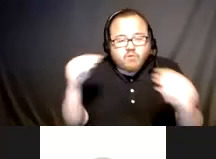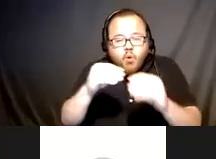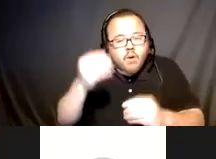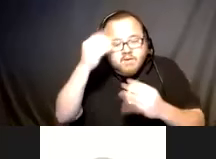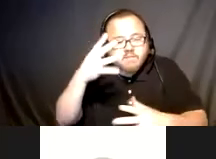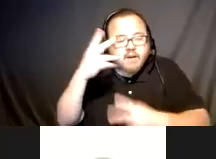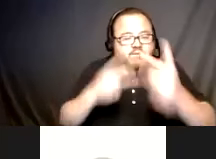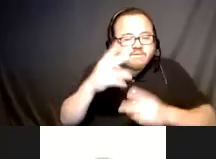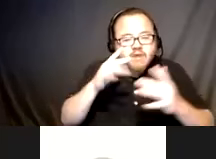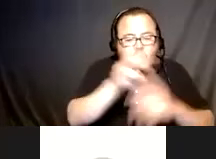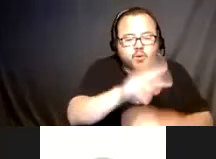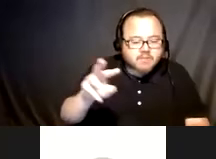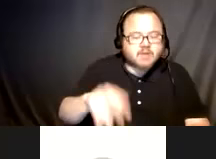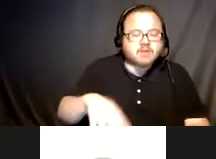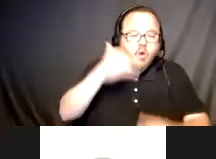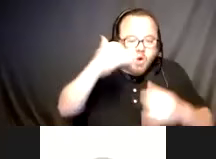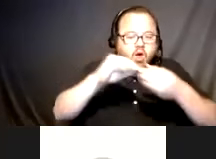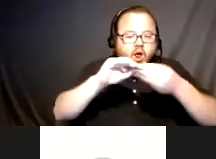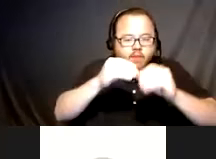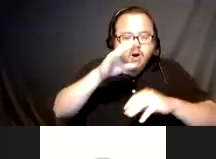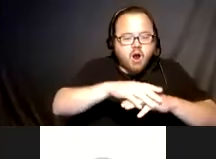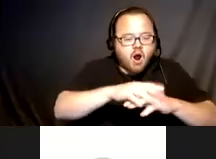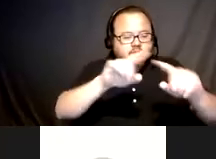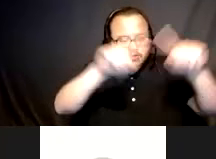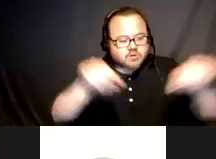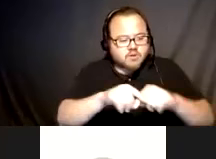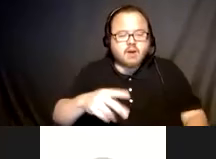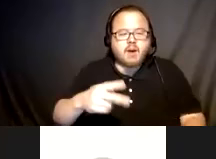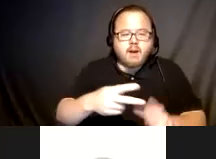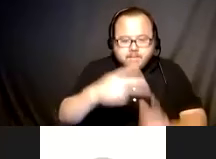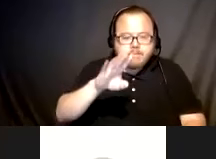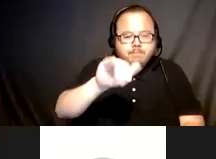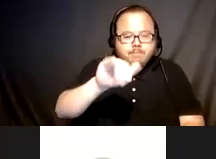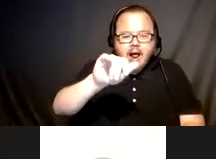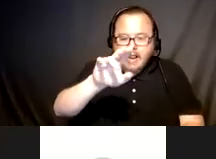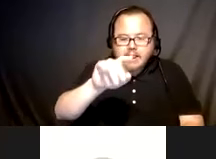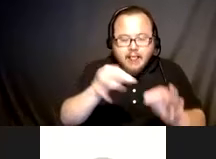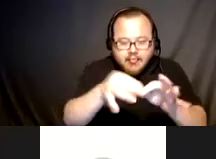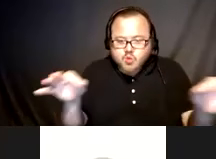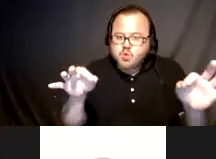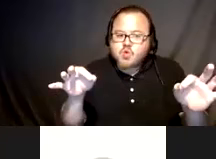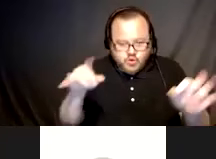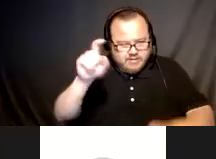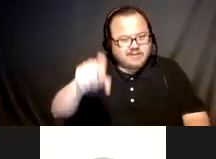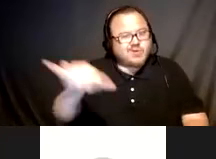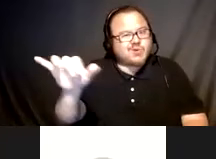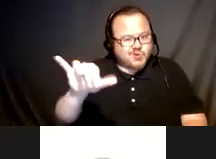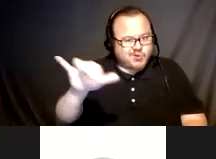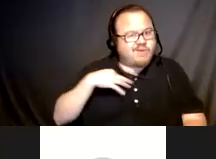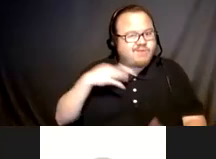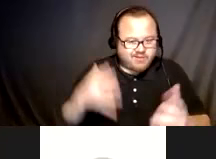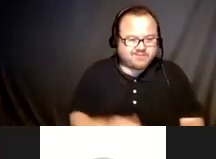our website or call the number on the screen. Bilingual volunteers are also needed.